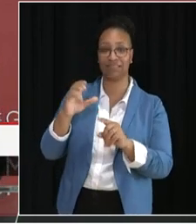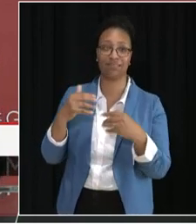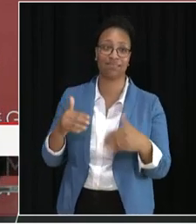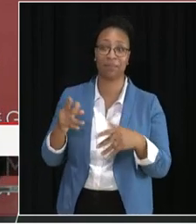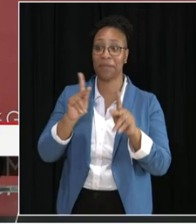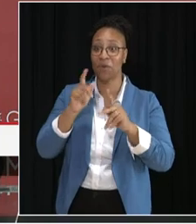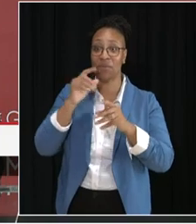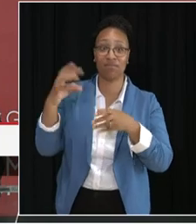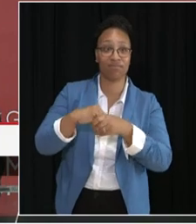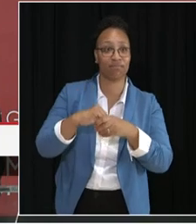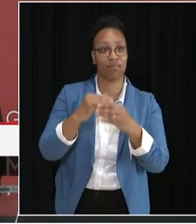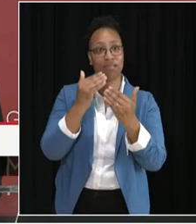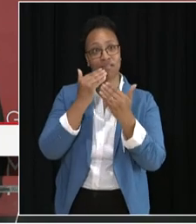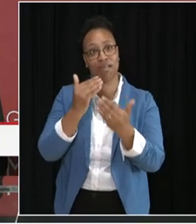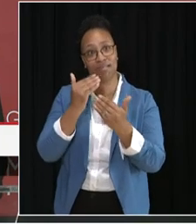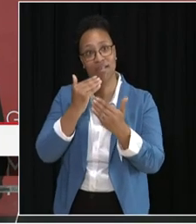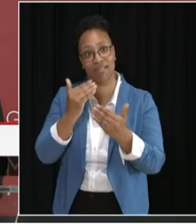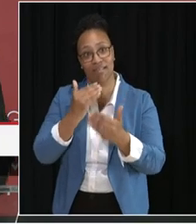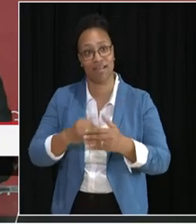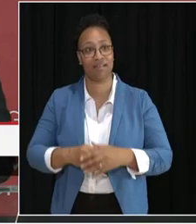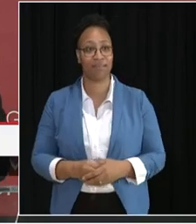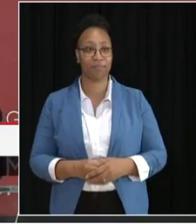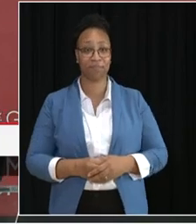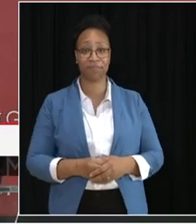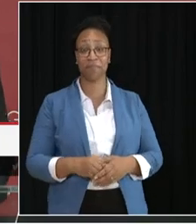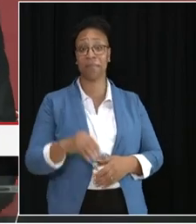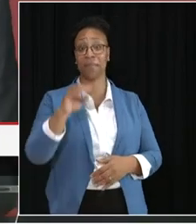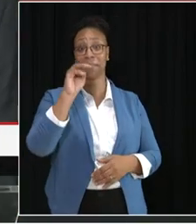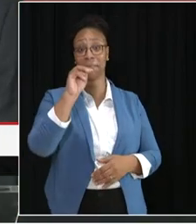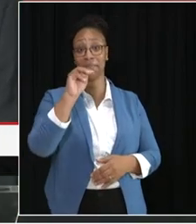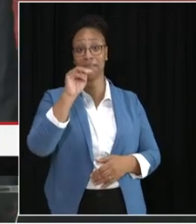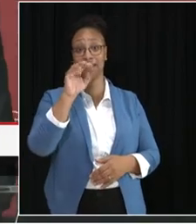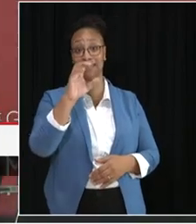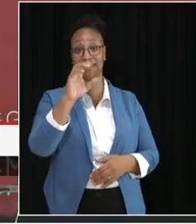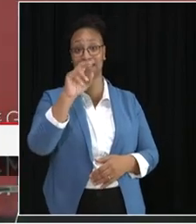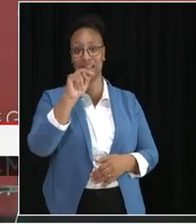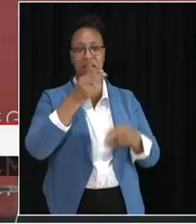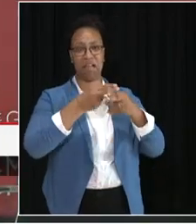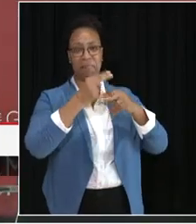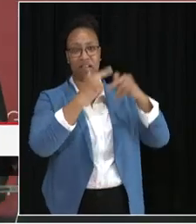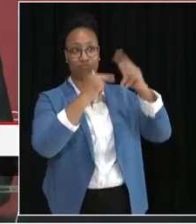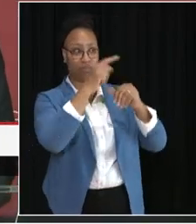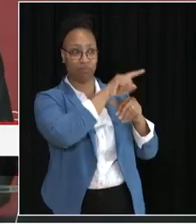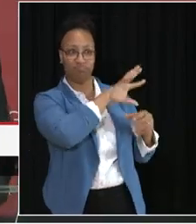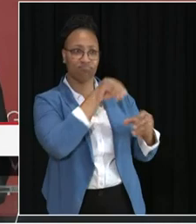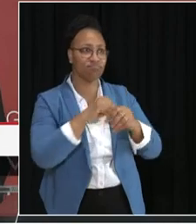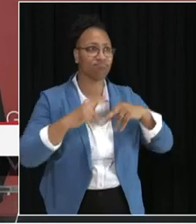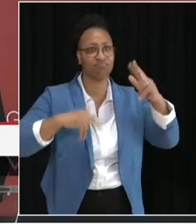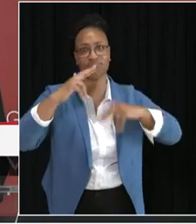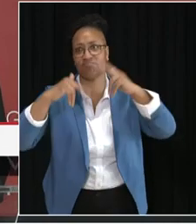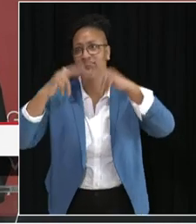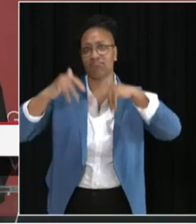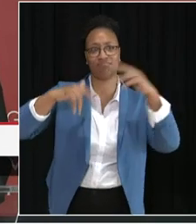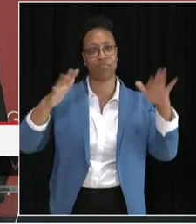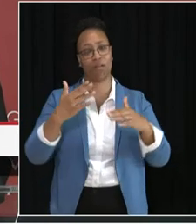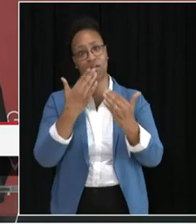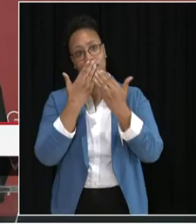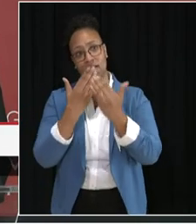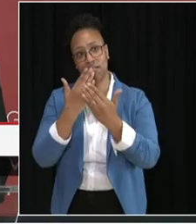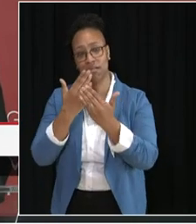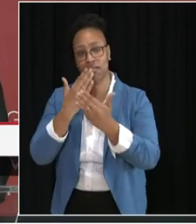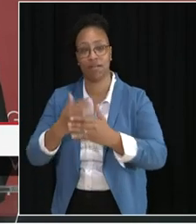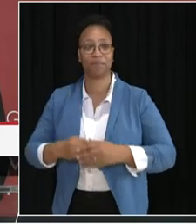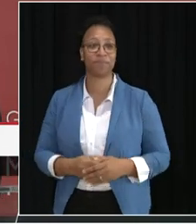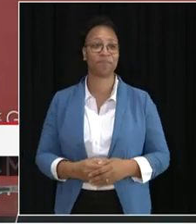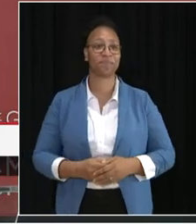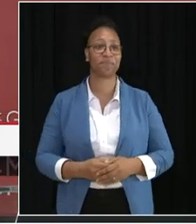general contractor. My deepest appreciation also goes to my team, the Capital Construction Services